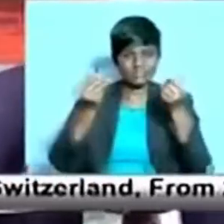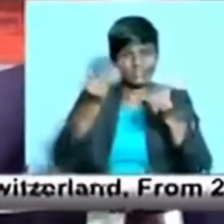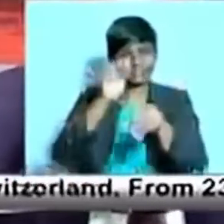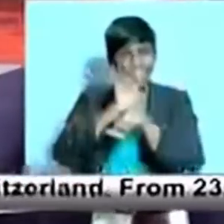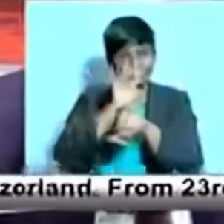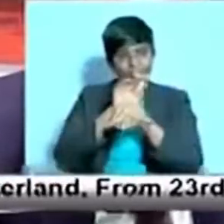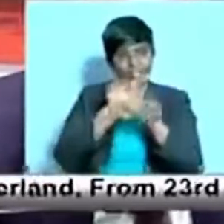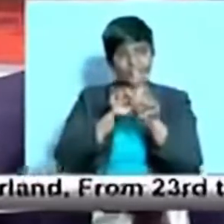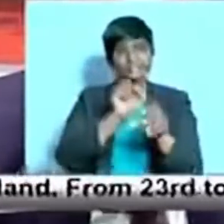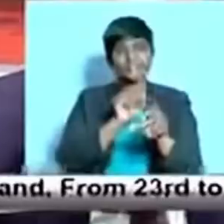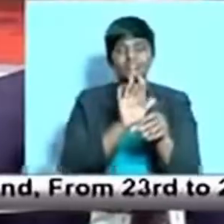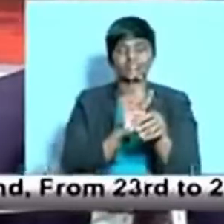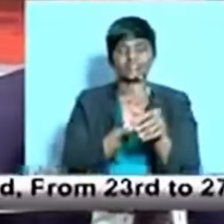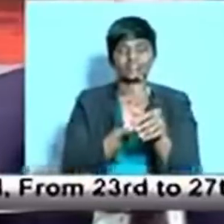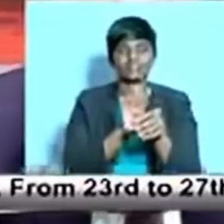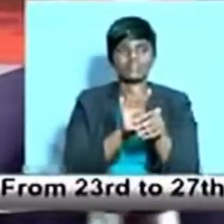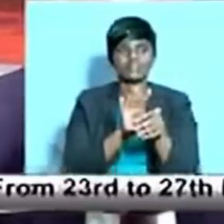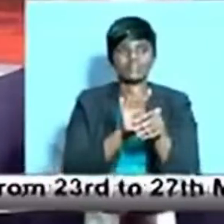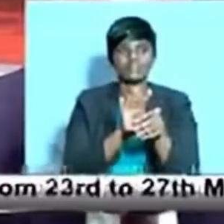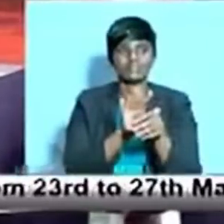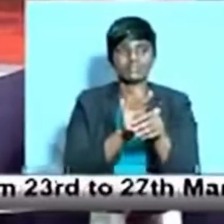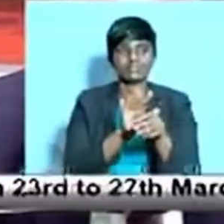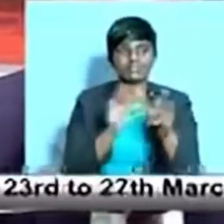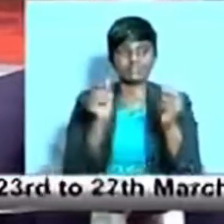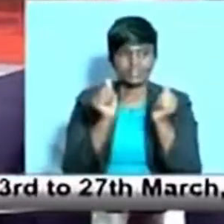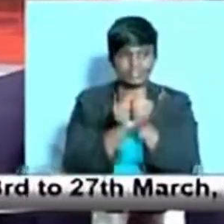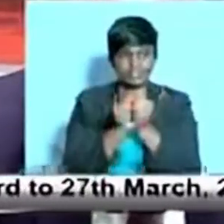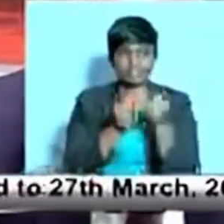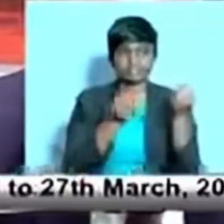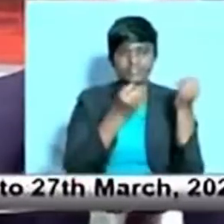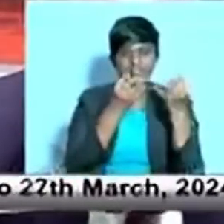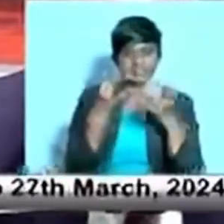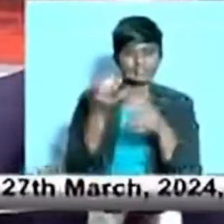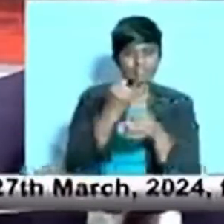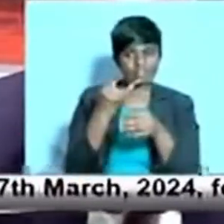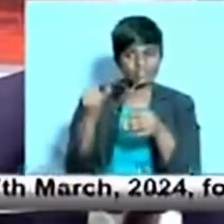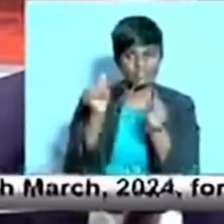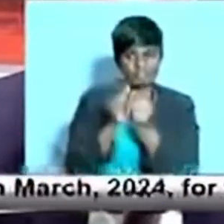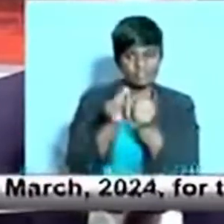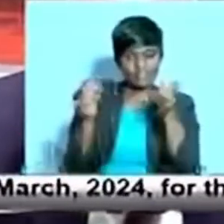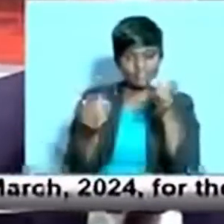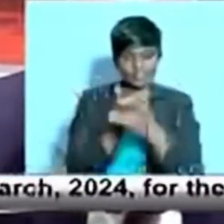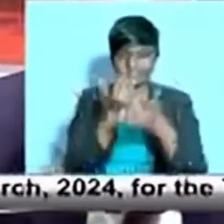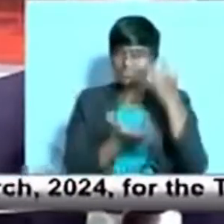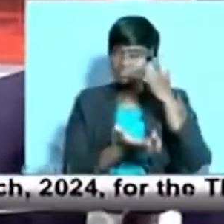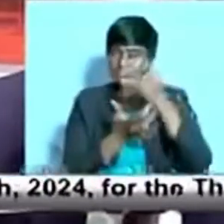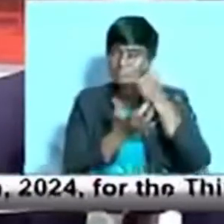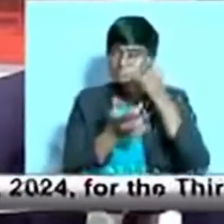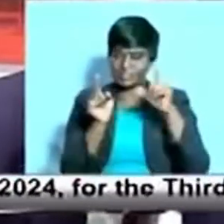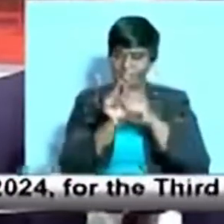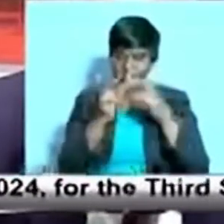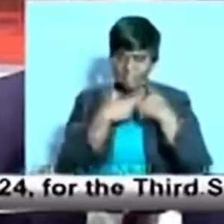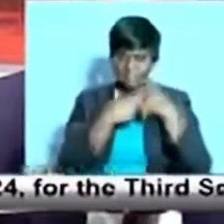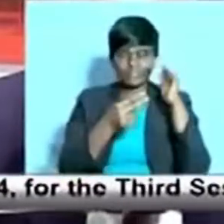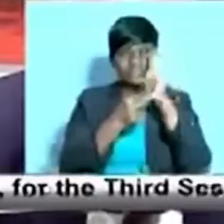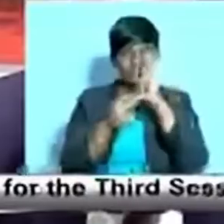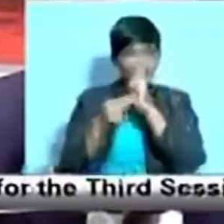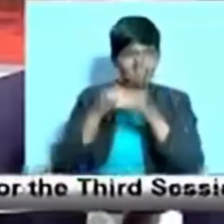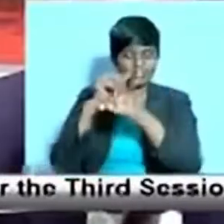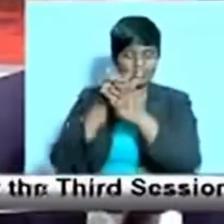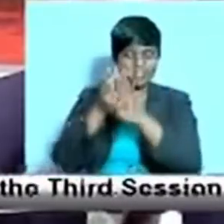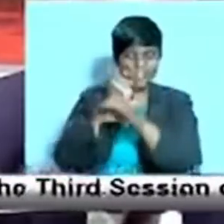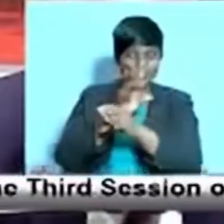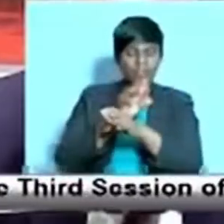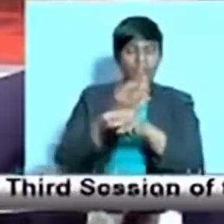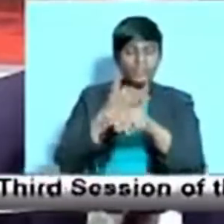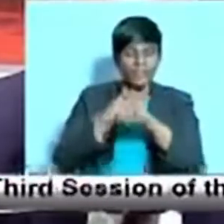that. As with many issues with this new technology, it has exposed that there's